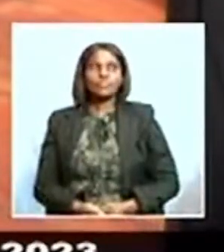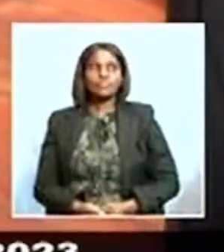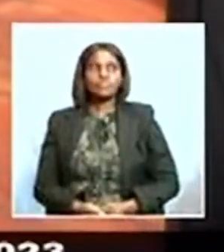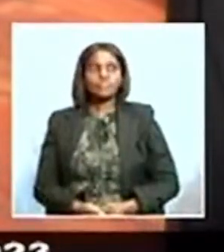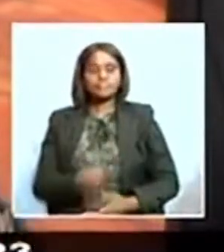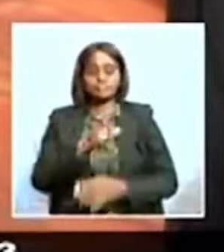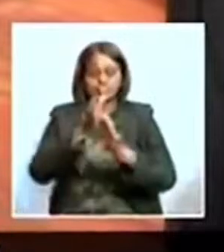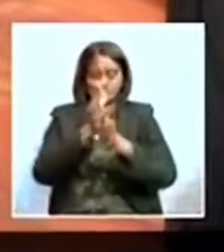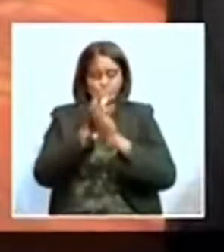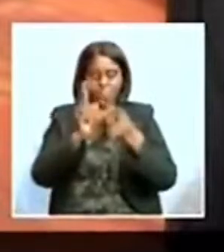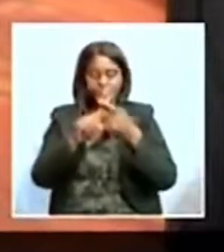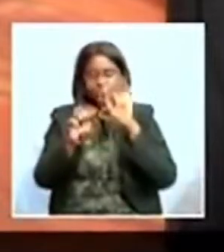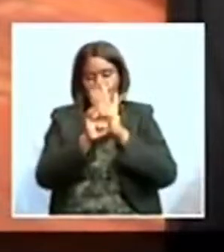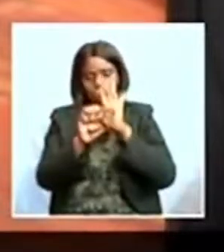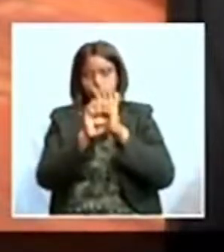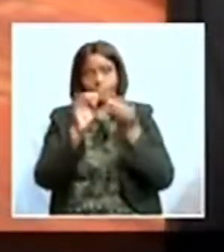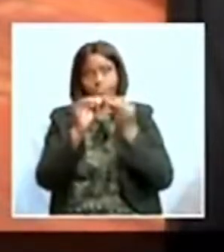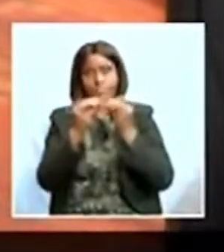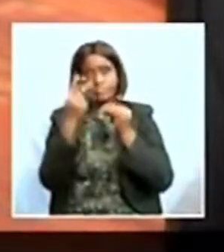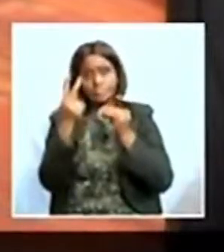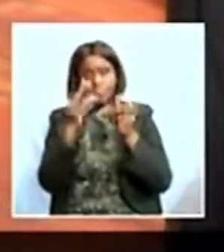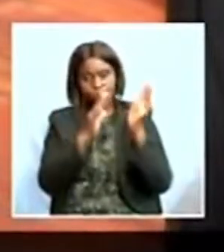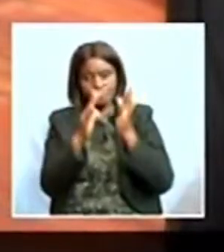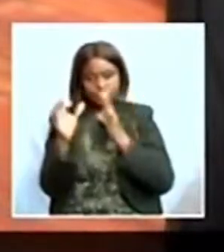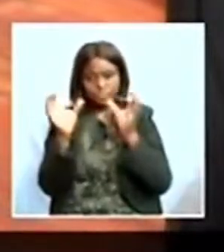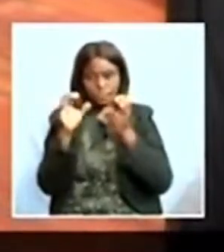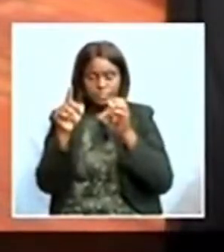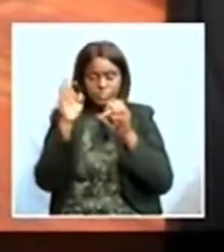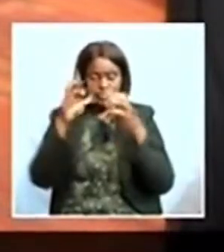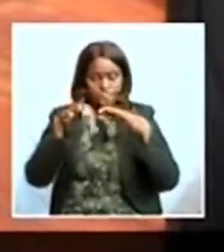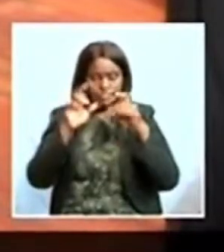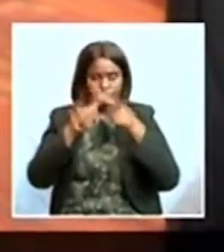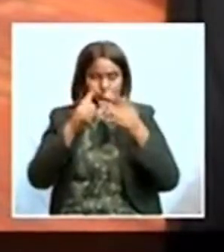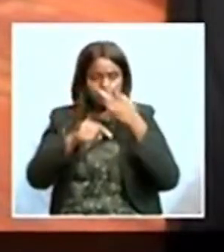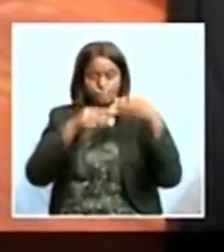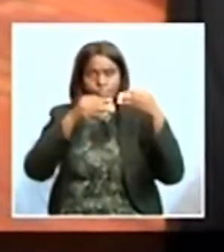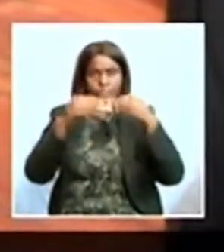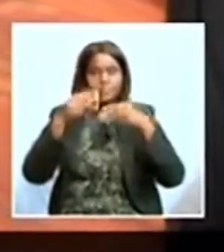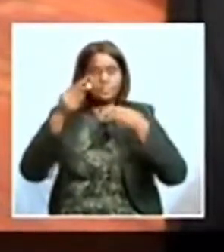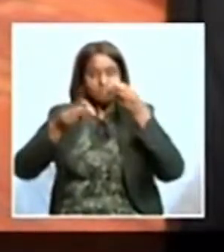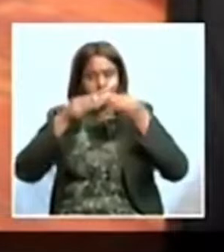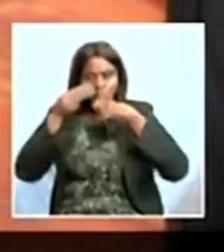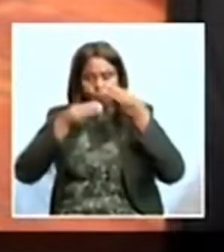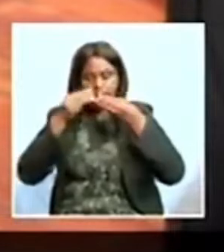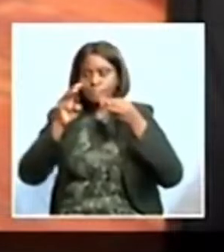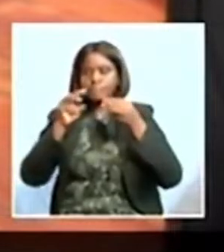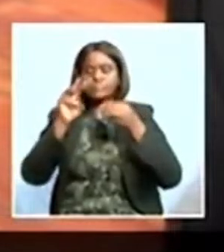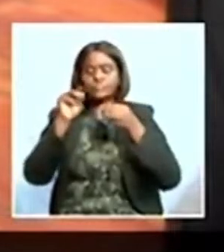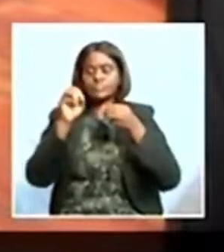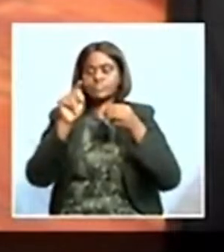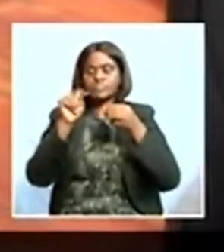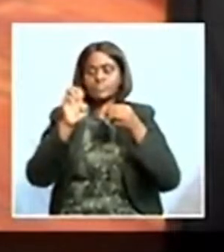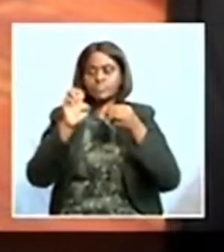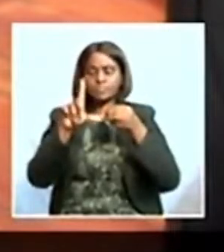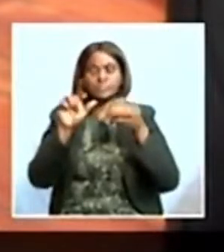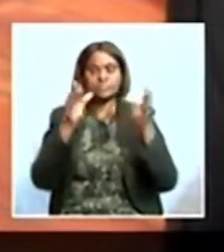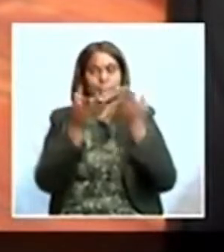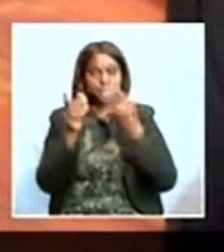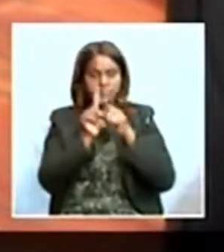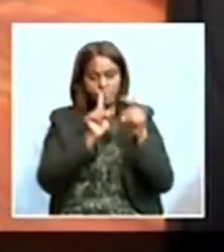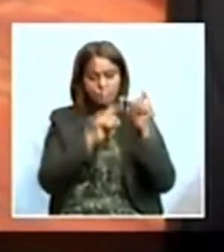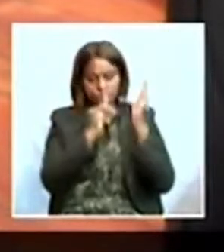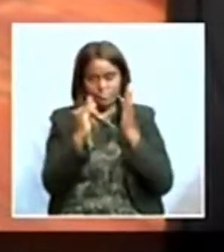We refer you to Appendix 2. Remedial measure, the council will continue to market motel services and implement